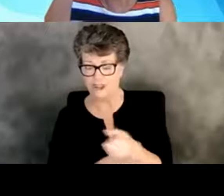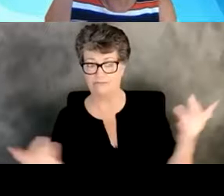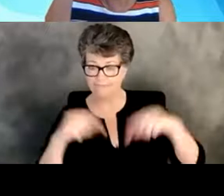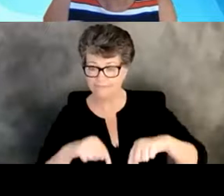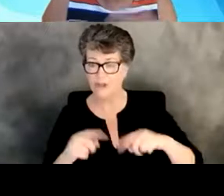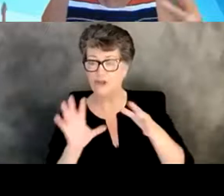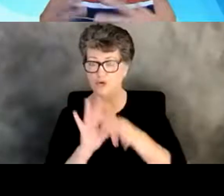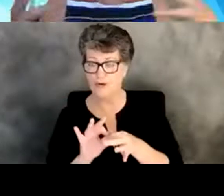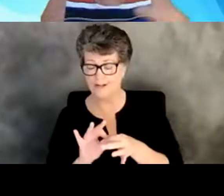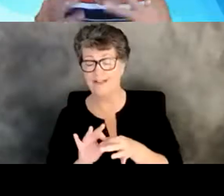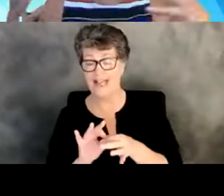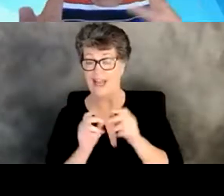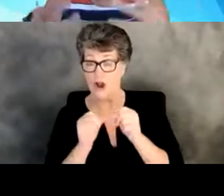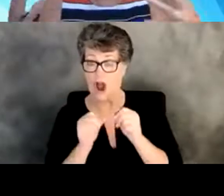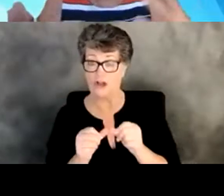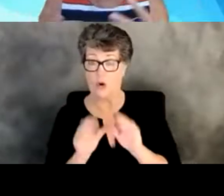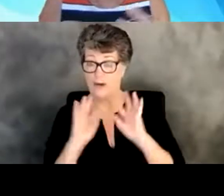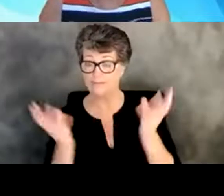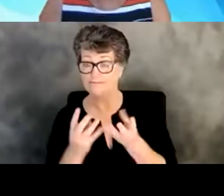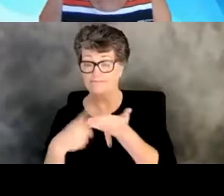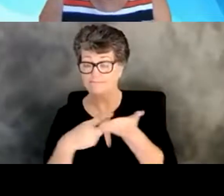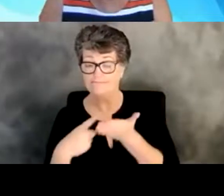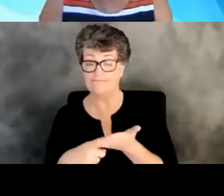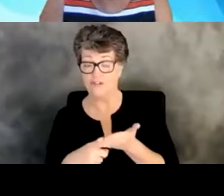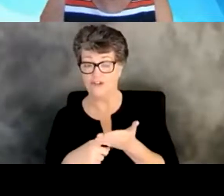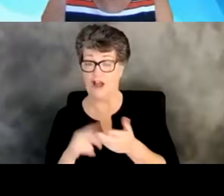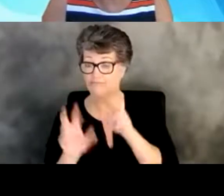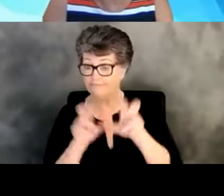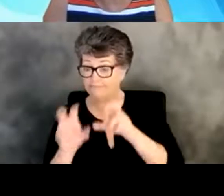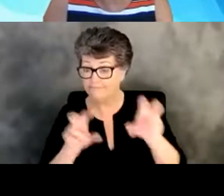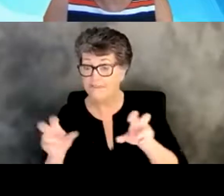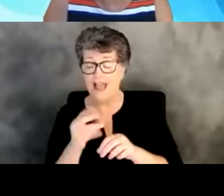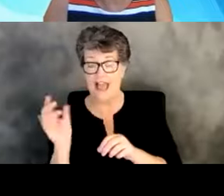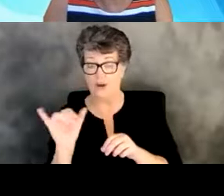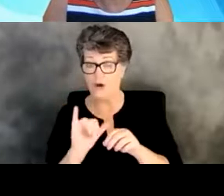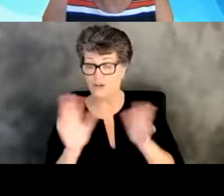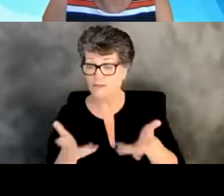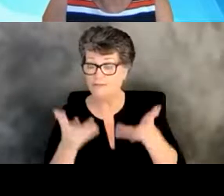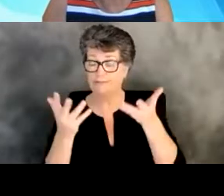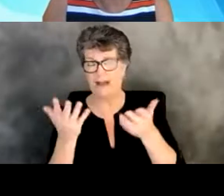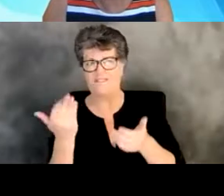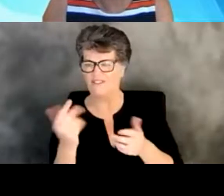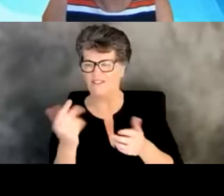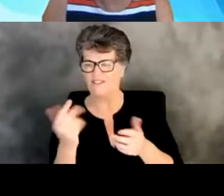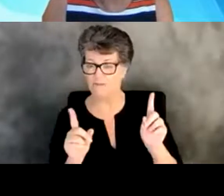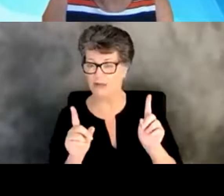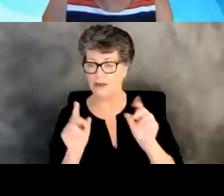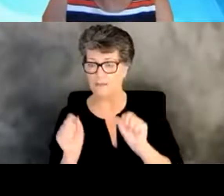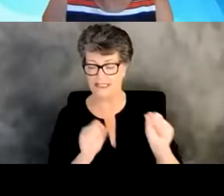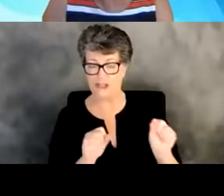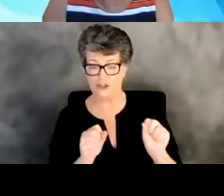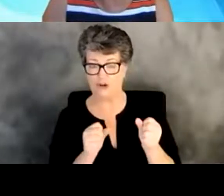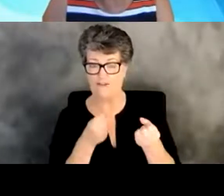an ongoing table to just talk about philanthropic intersections, and also have lifted up about 15 different potential